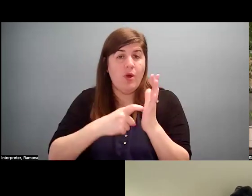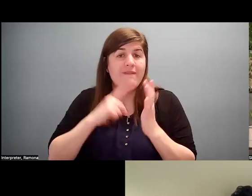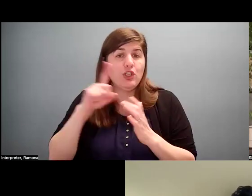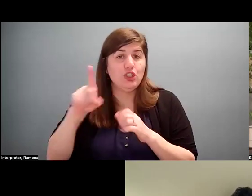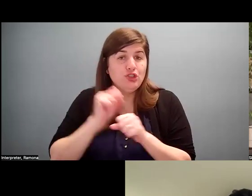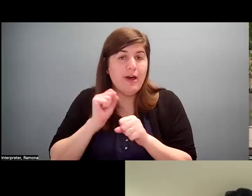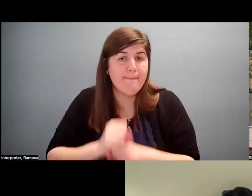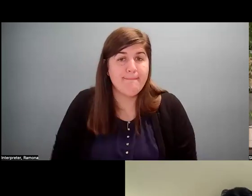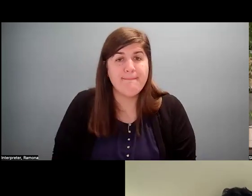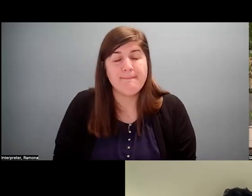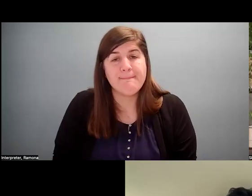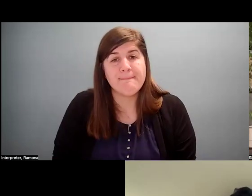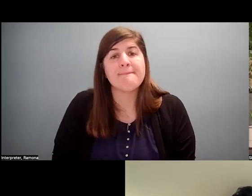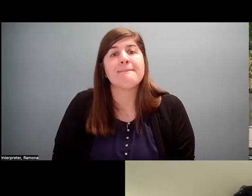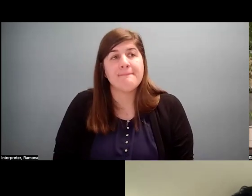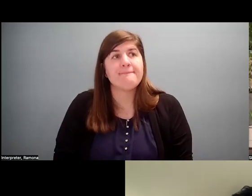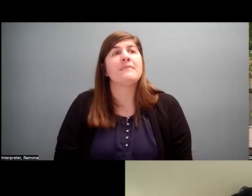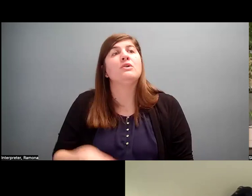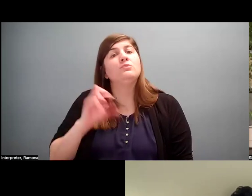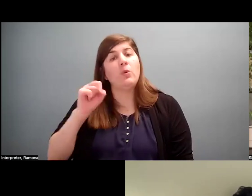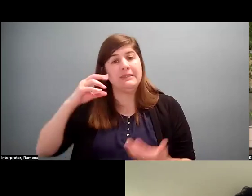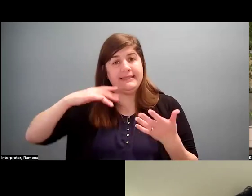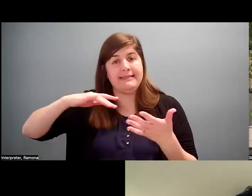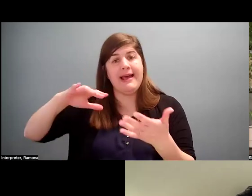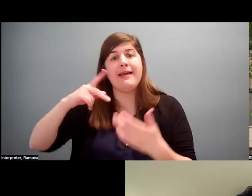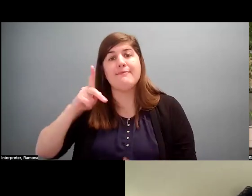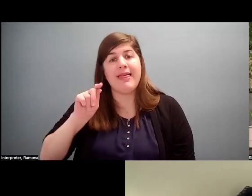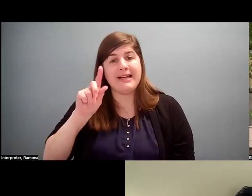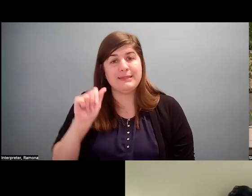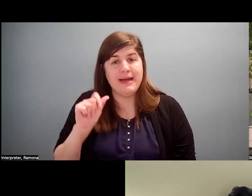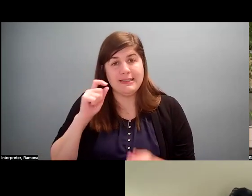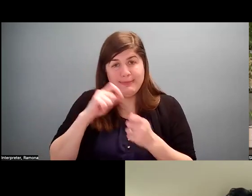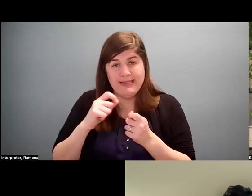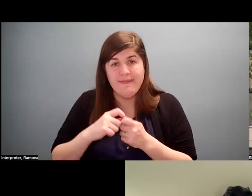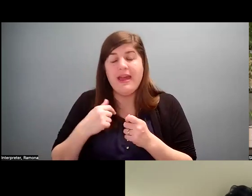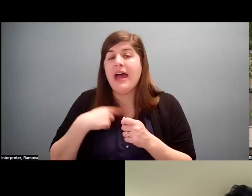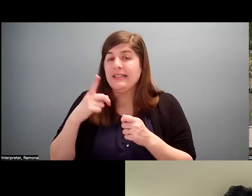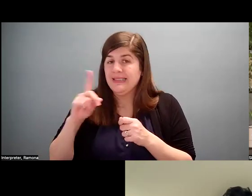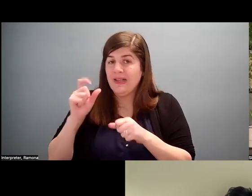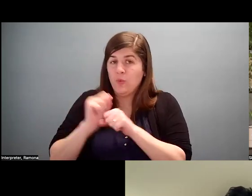job? So to study plasmas specifically,